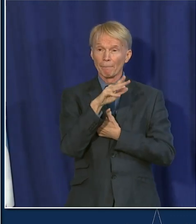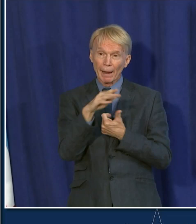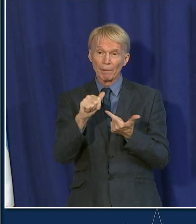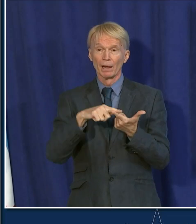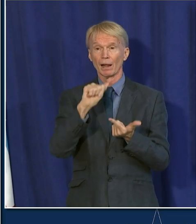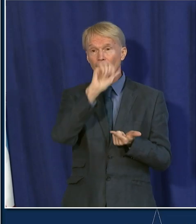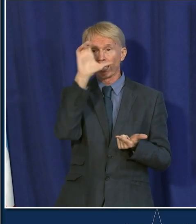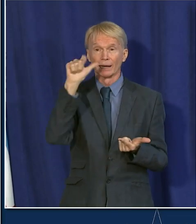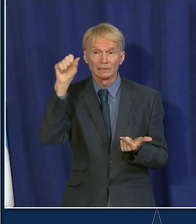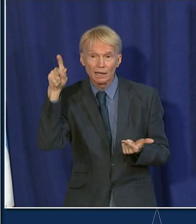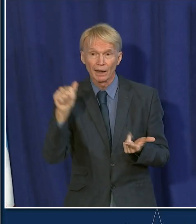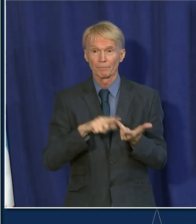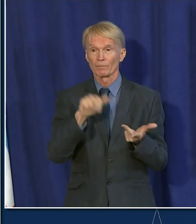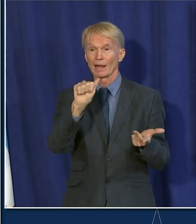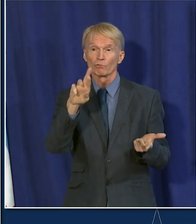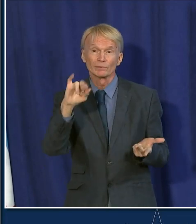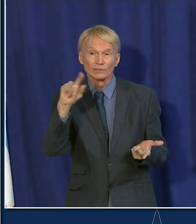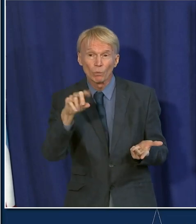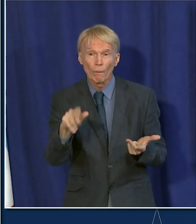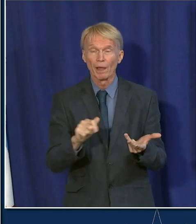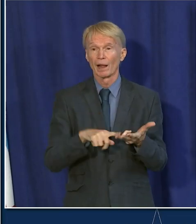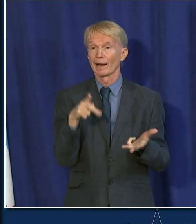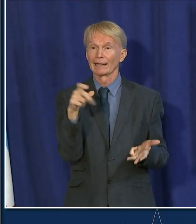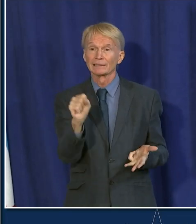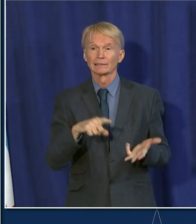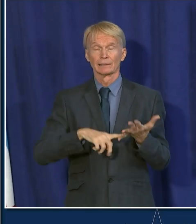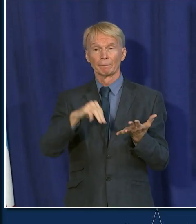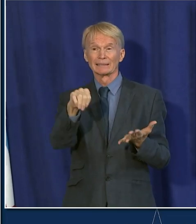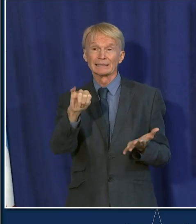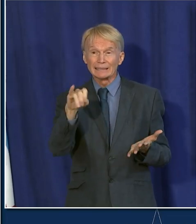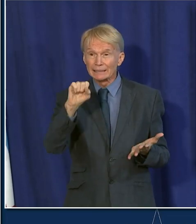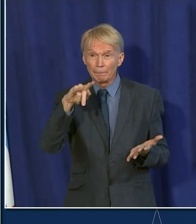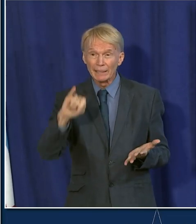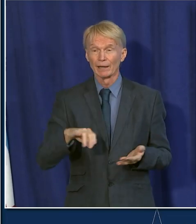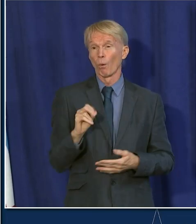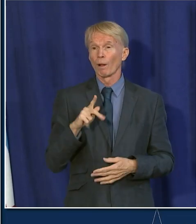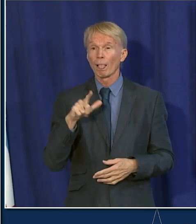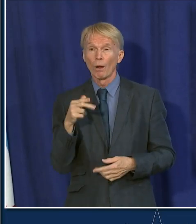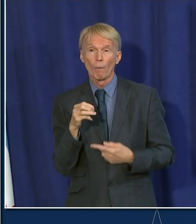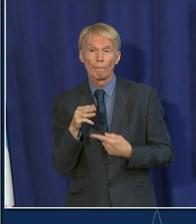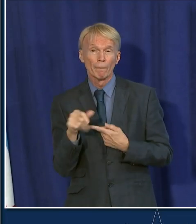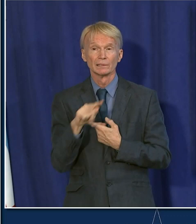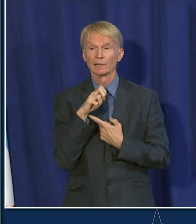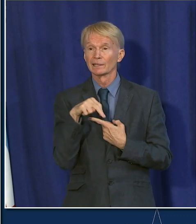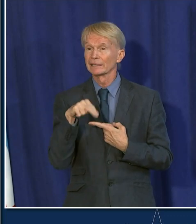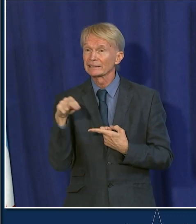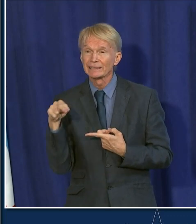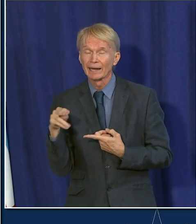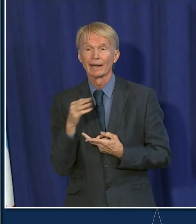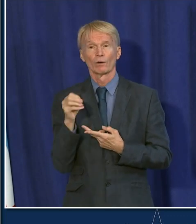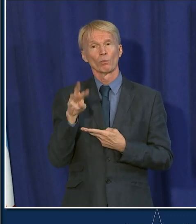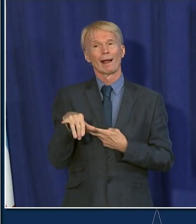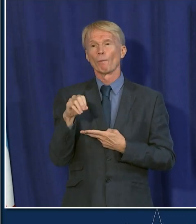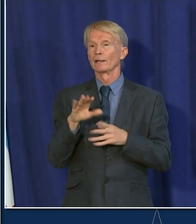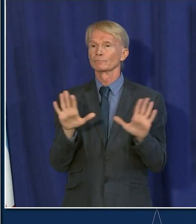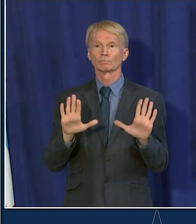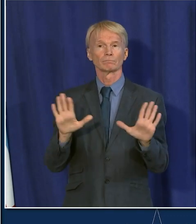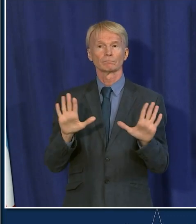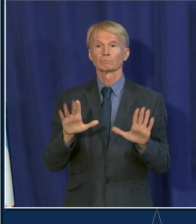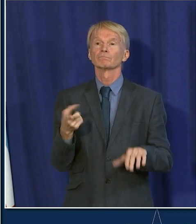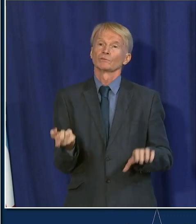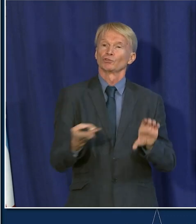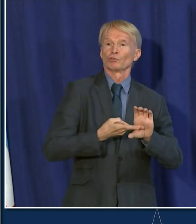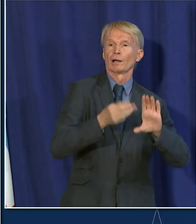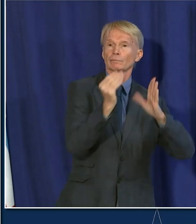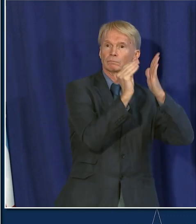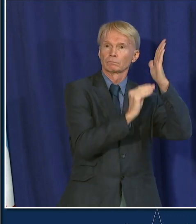Alaska, Arizona, Kansas, Mississippi, Oklahoma, Tennessee, Texas, and Wyoming. They join